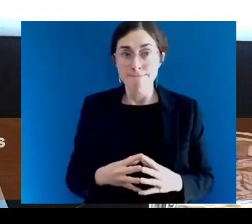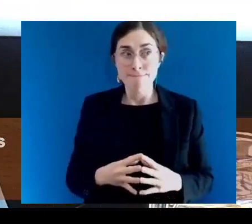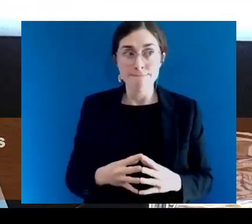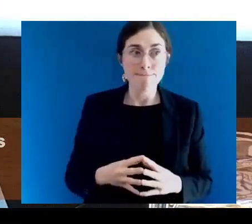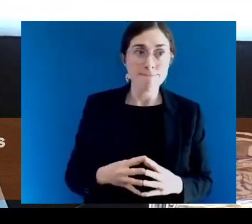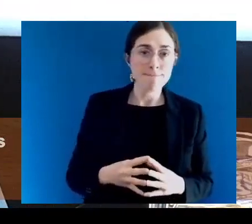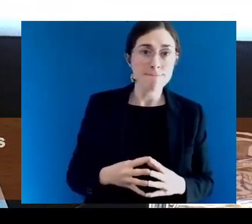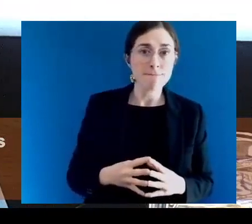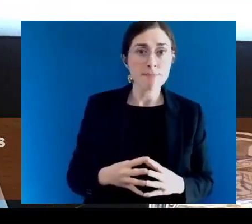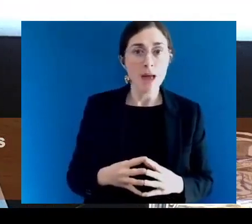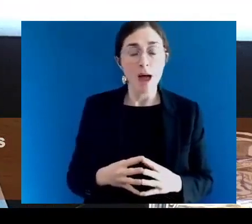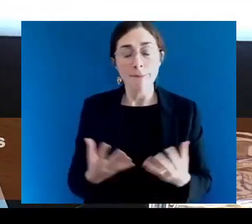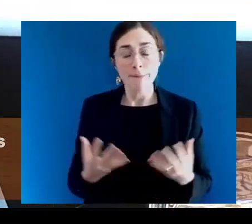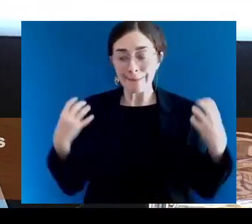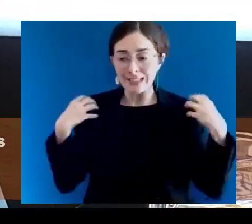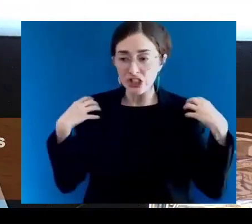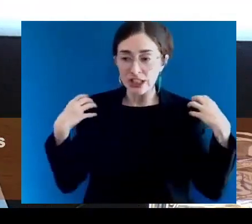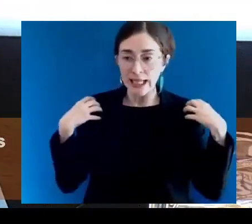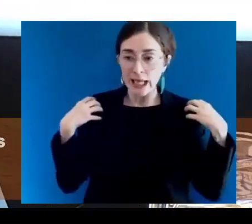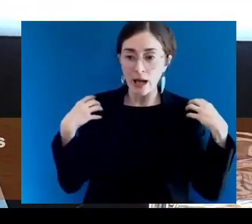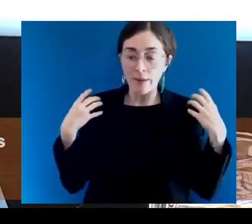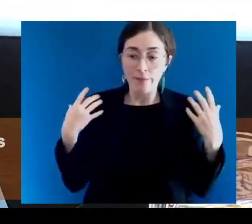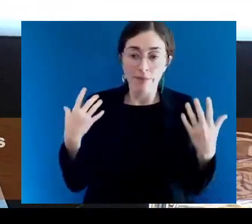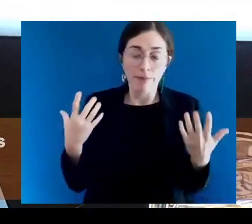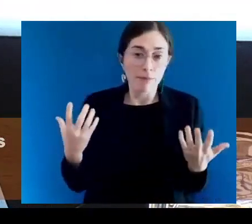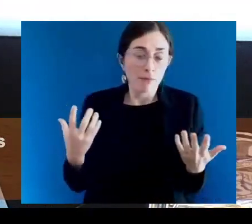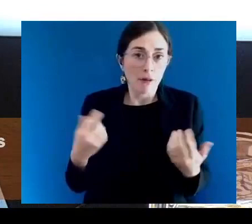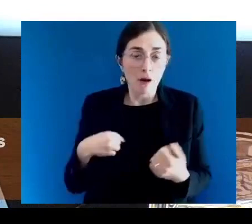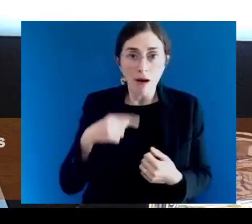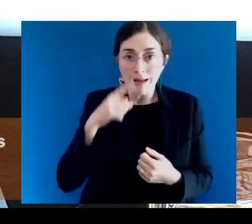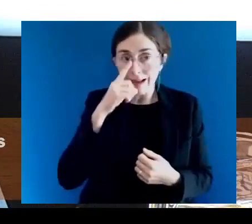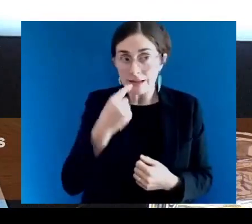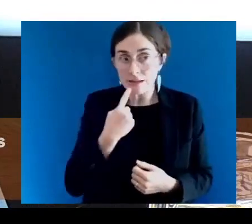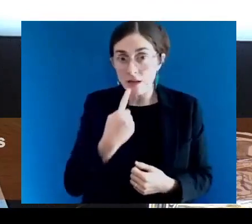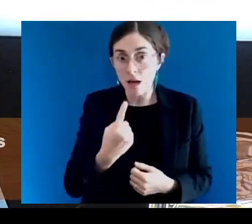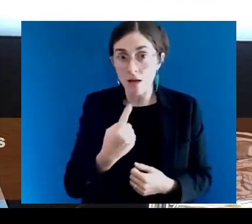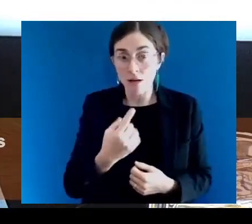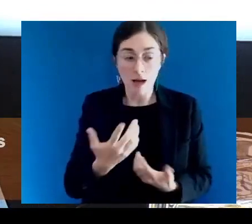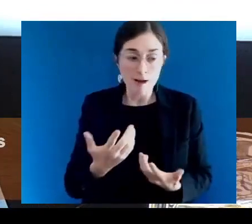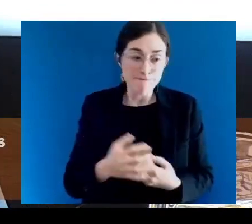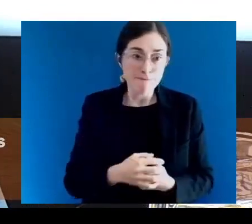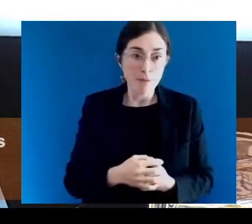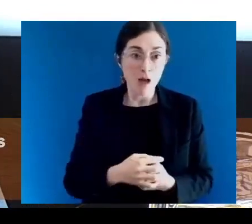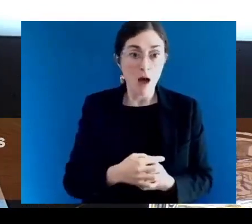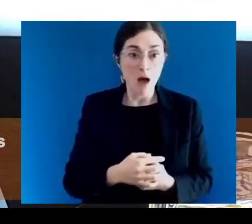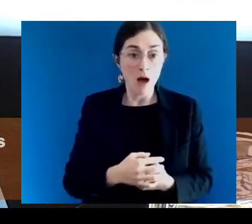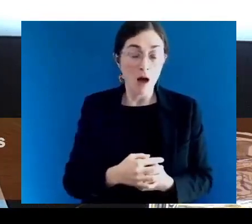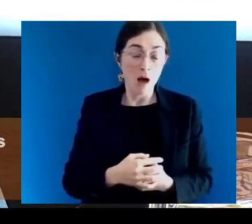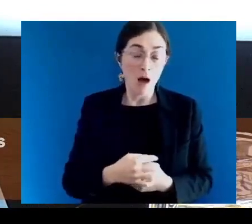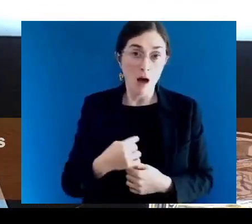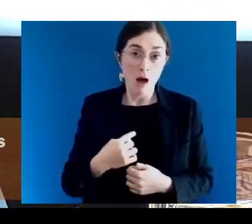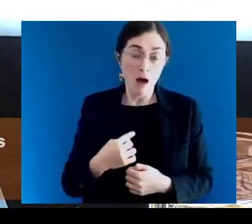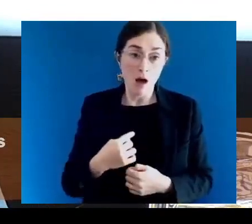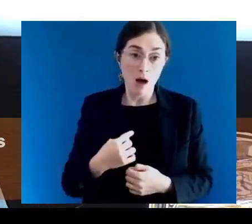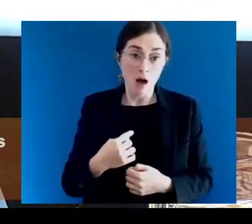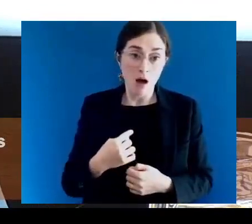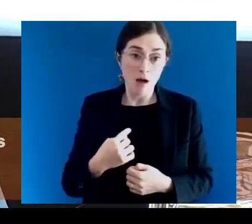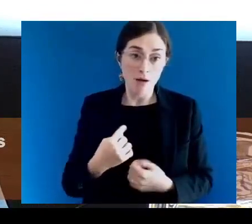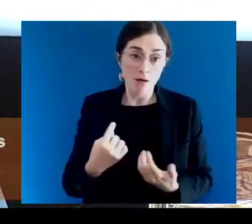Commissioner, I can say to you, I personally have sought for the funds and not achieved those,